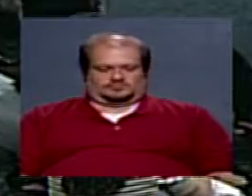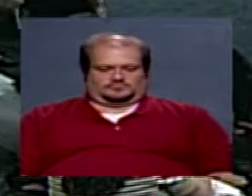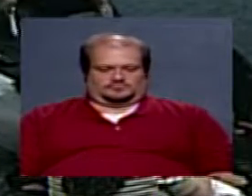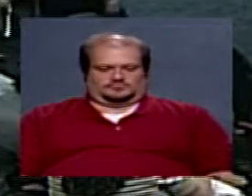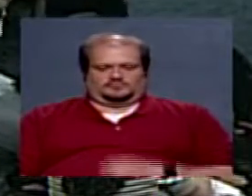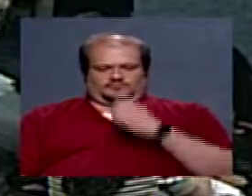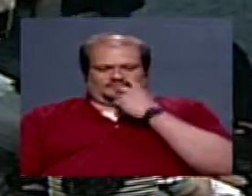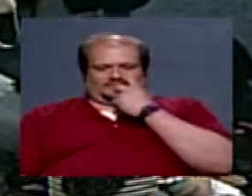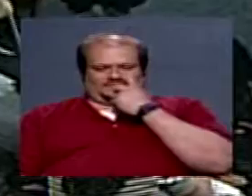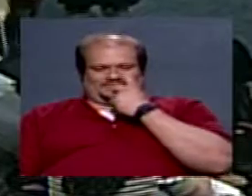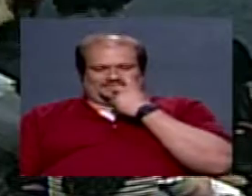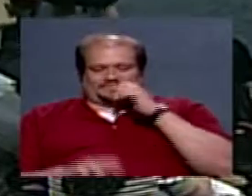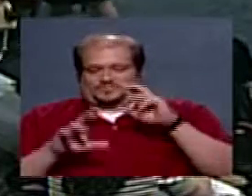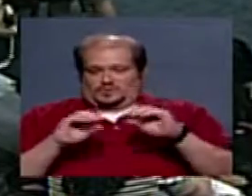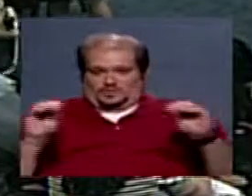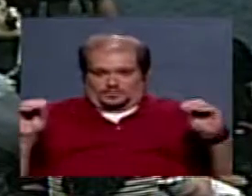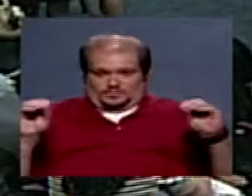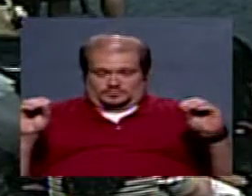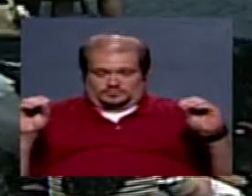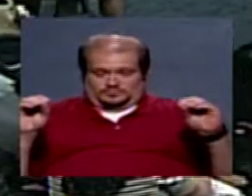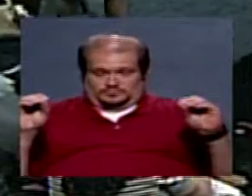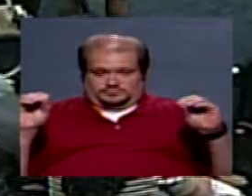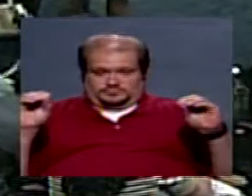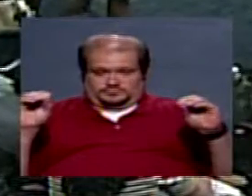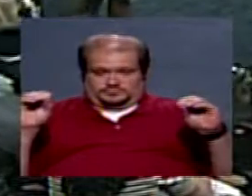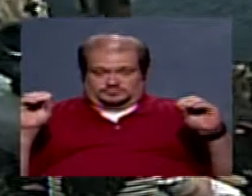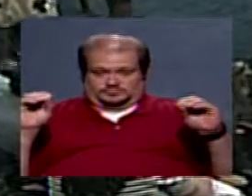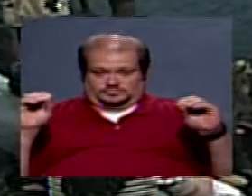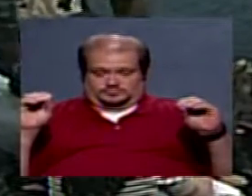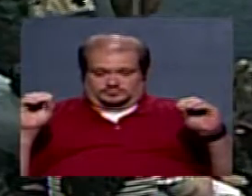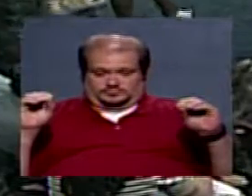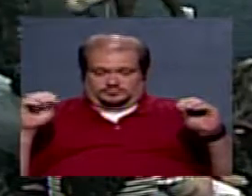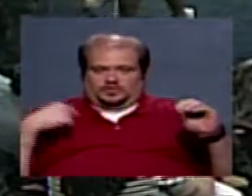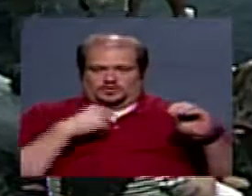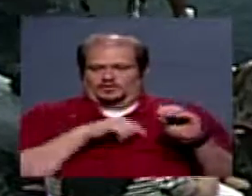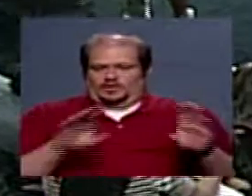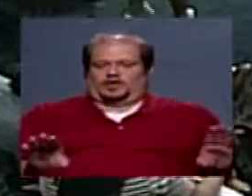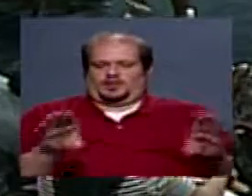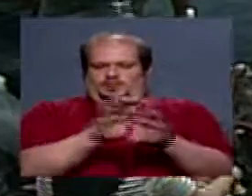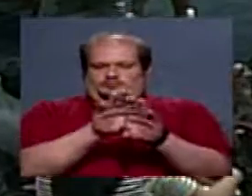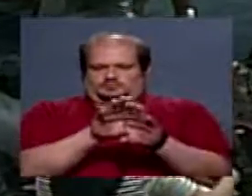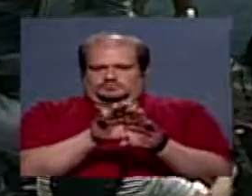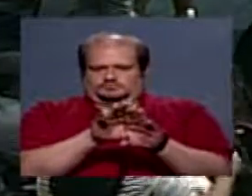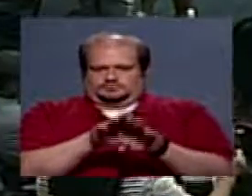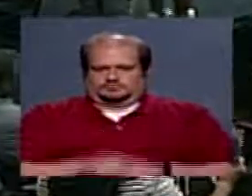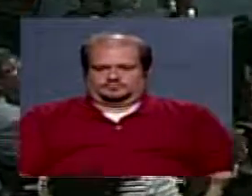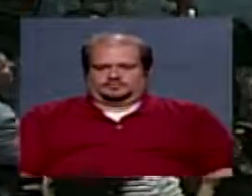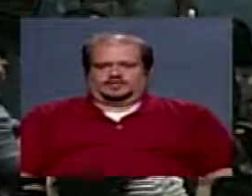No. We are adjourned.